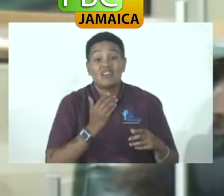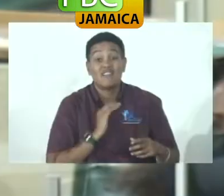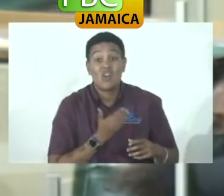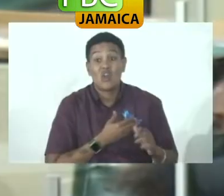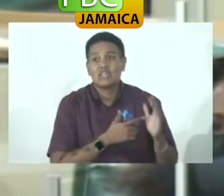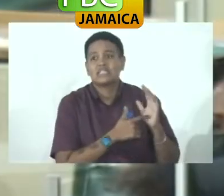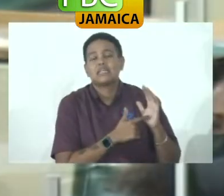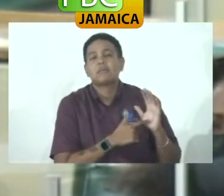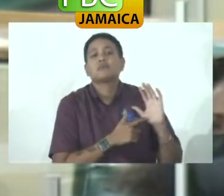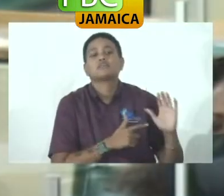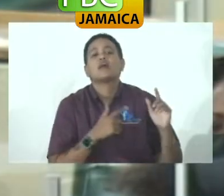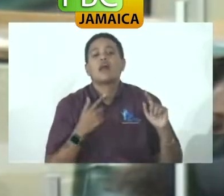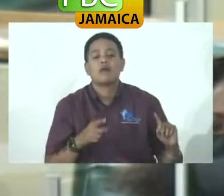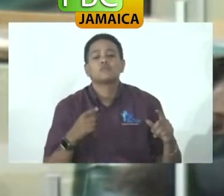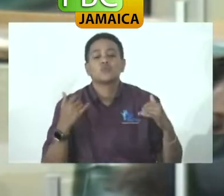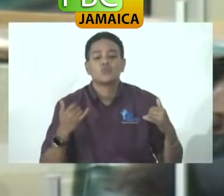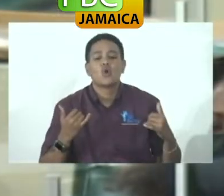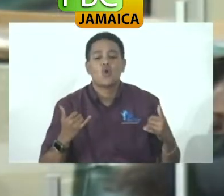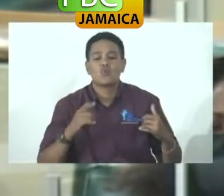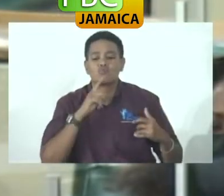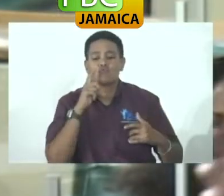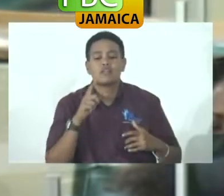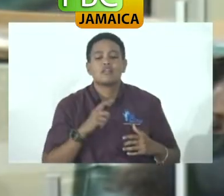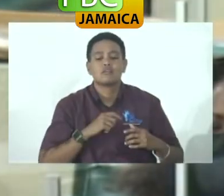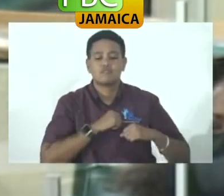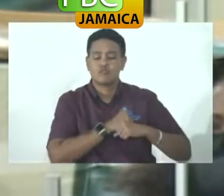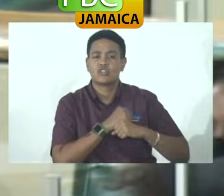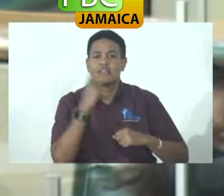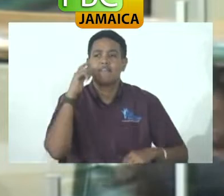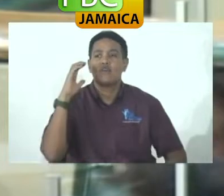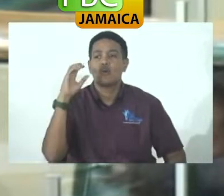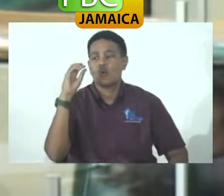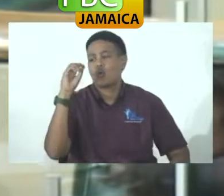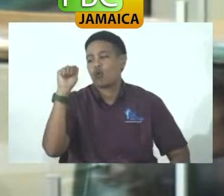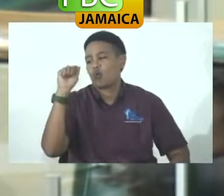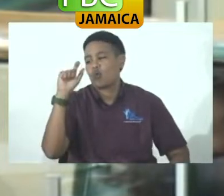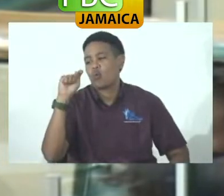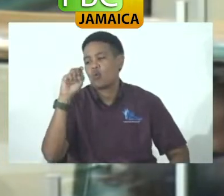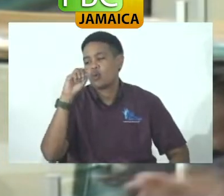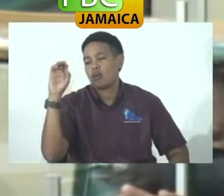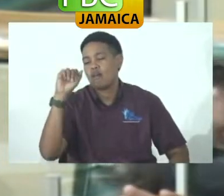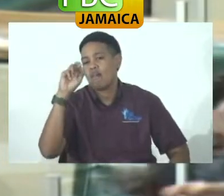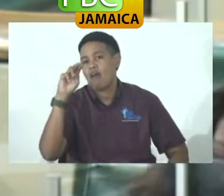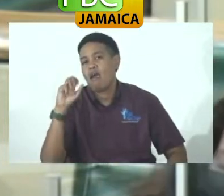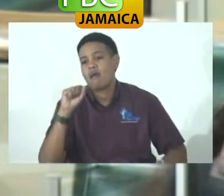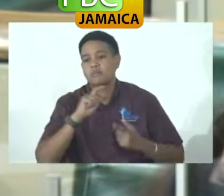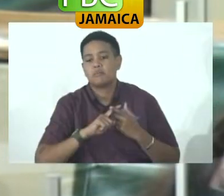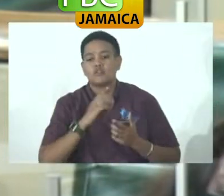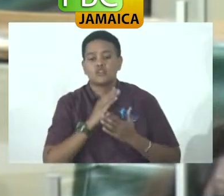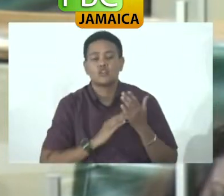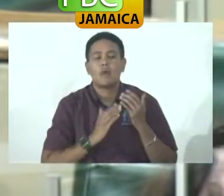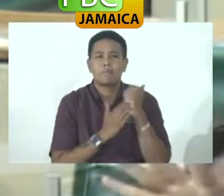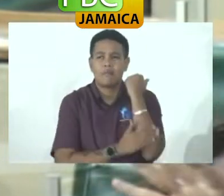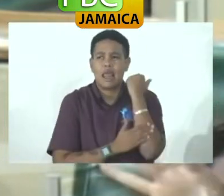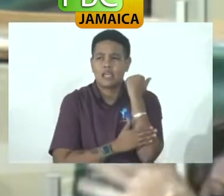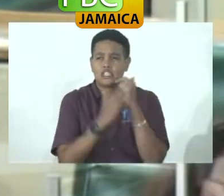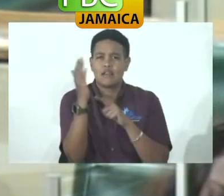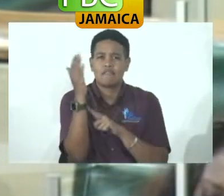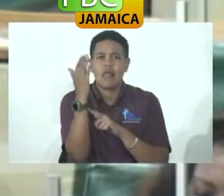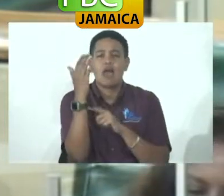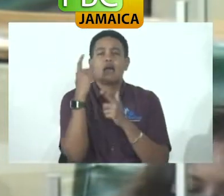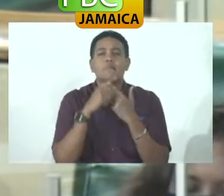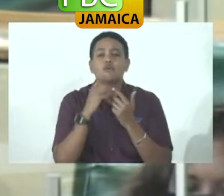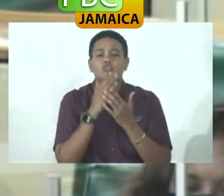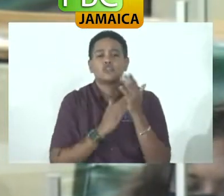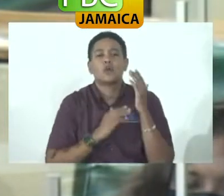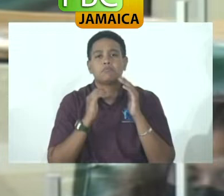symbols. So now there is protection for the coat of arms and certain national, the flag and certain